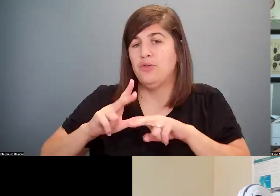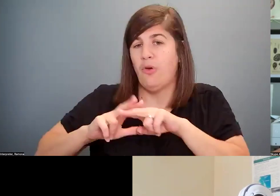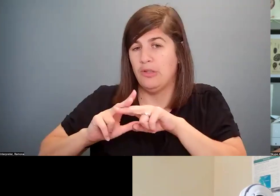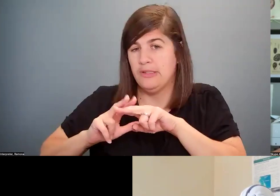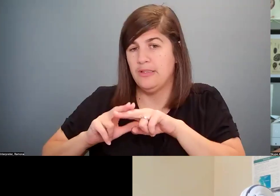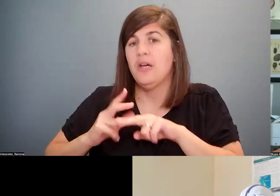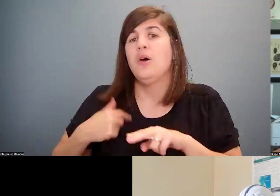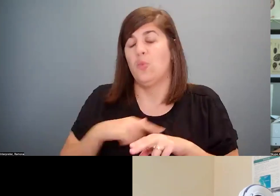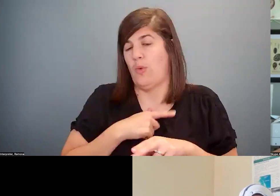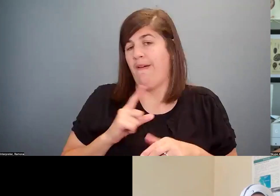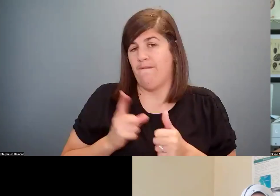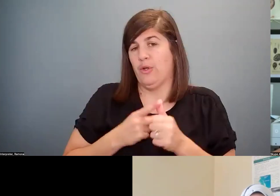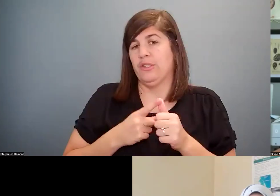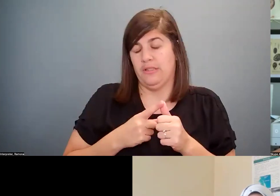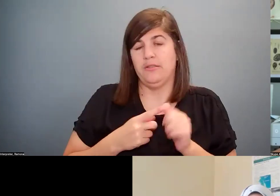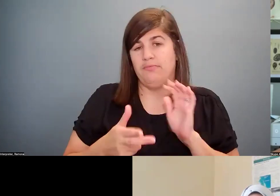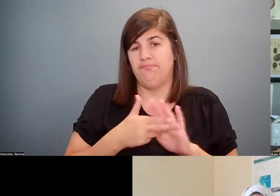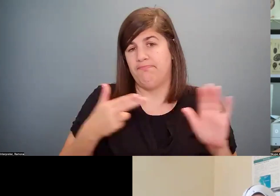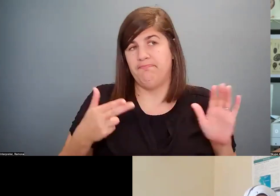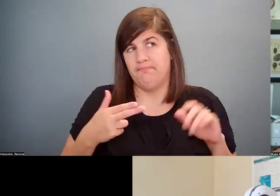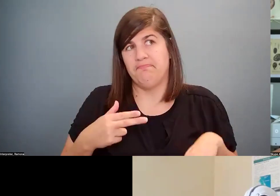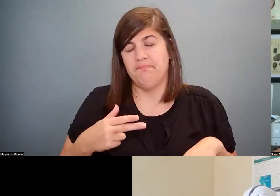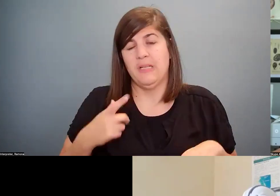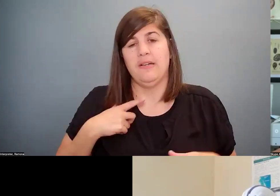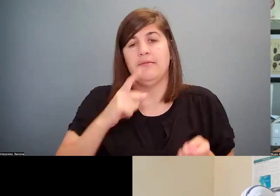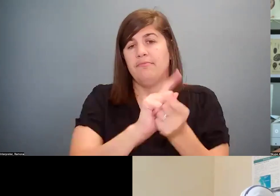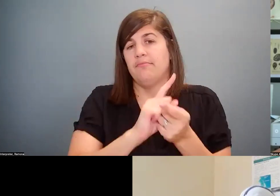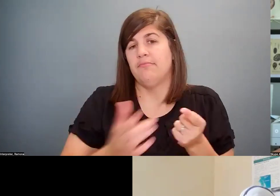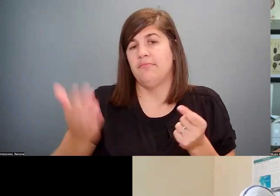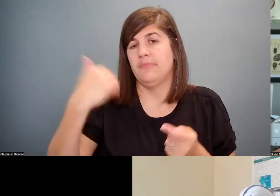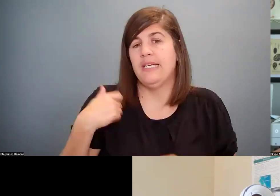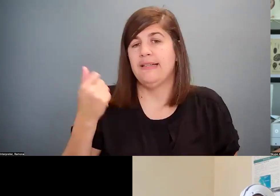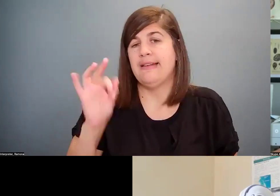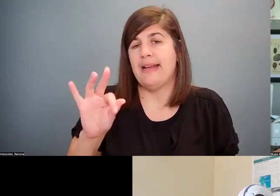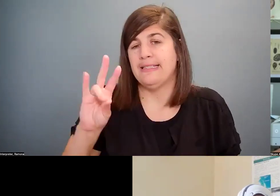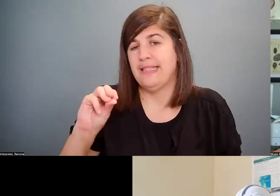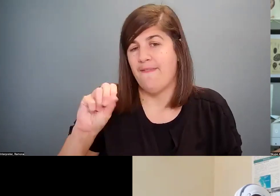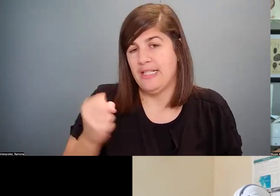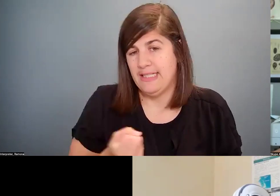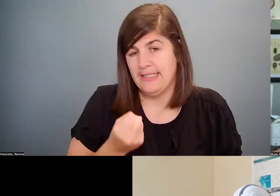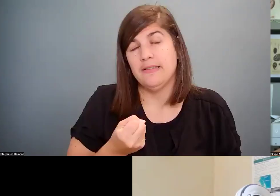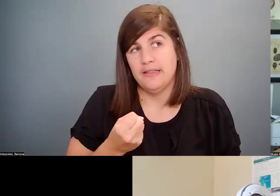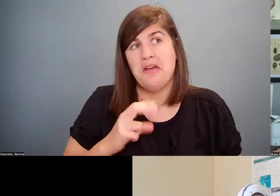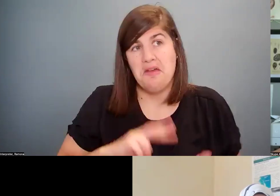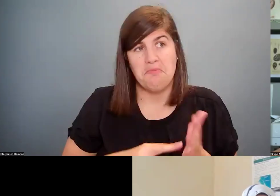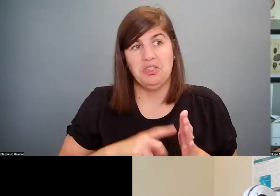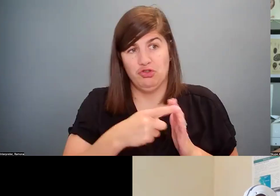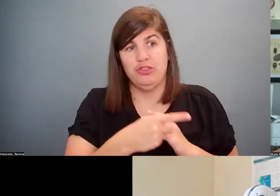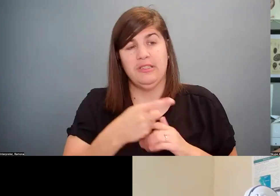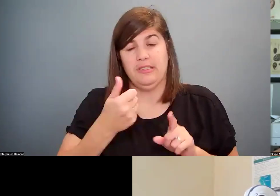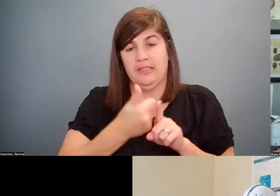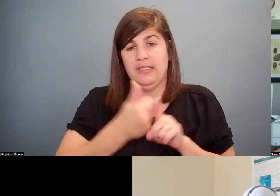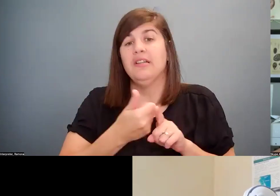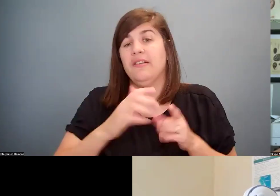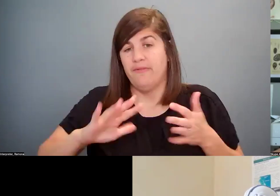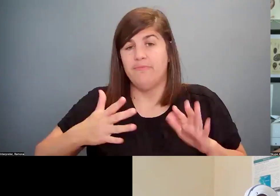ever named here in the Gulf of Maine. We saw her for the first time back in the 1970s. So she's pretty old and she's